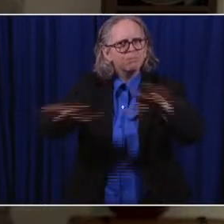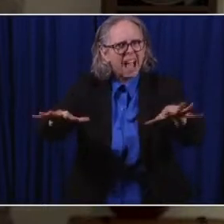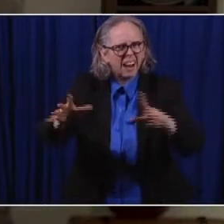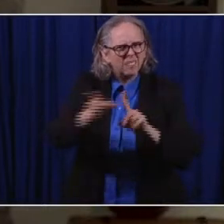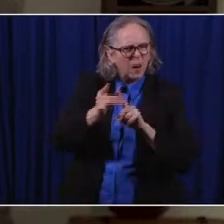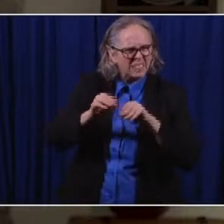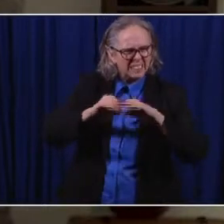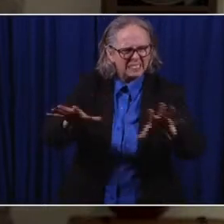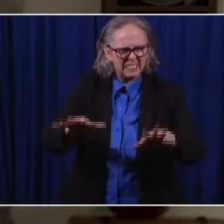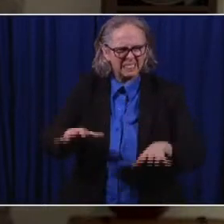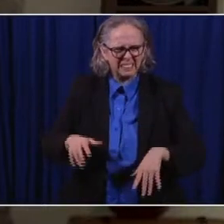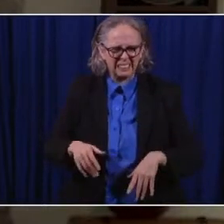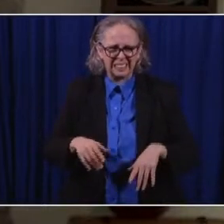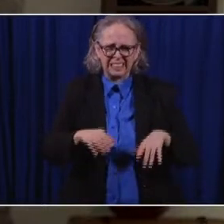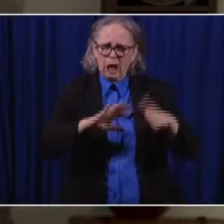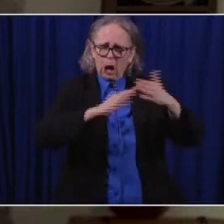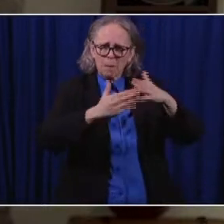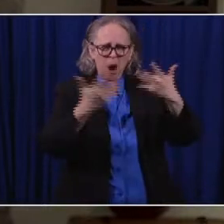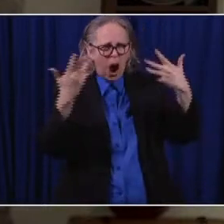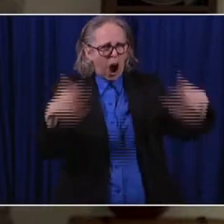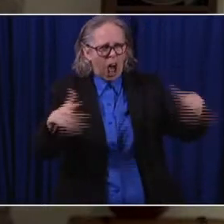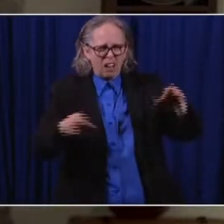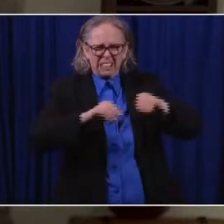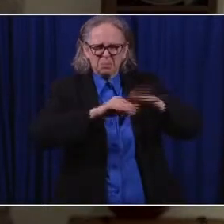frankly are both very, very important. And